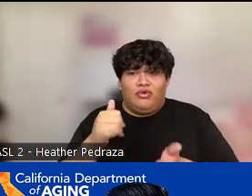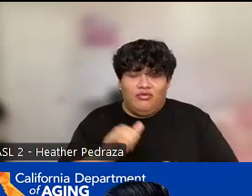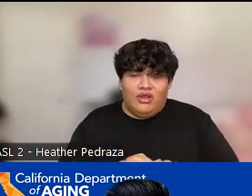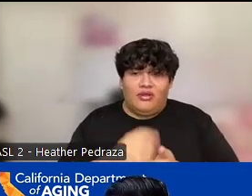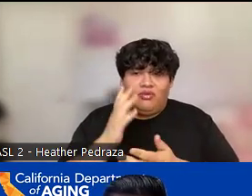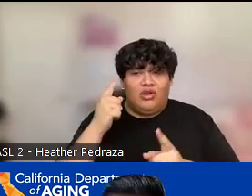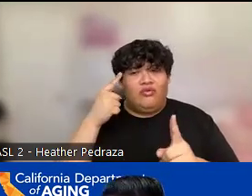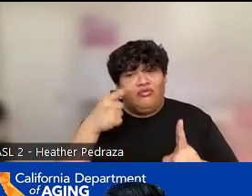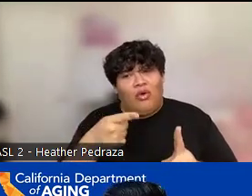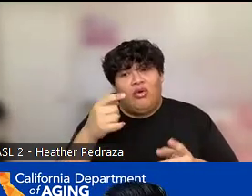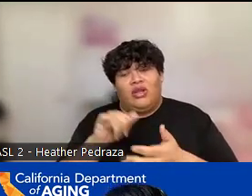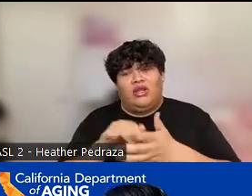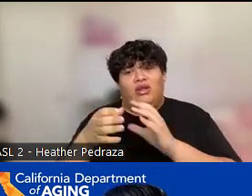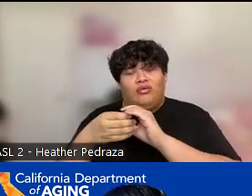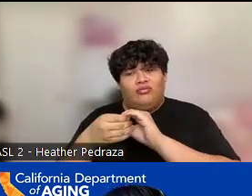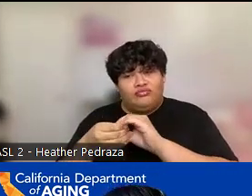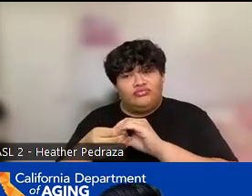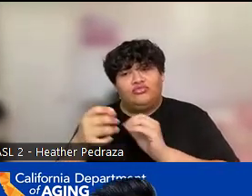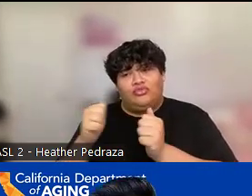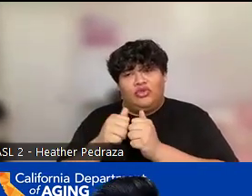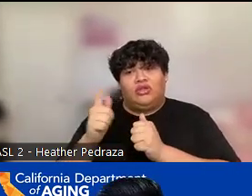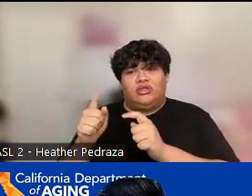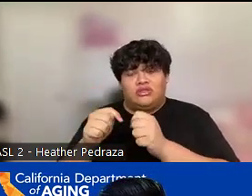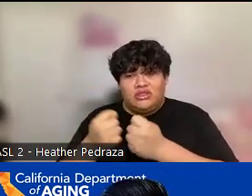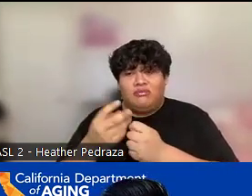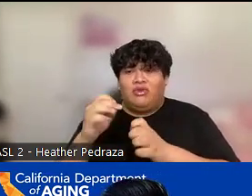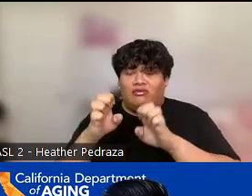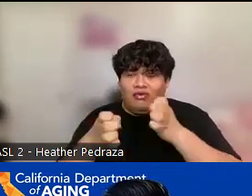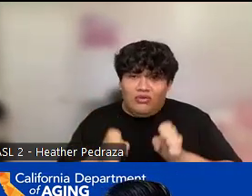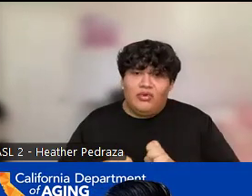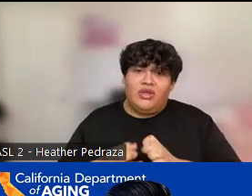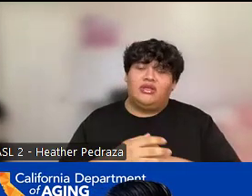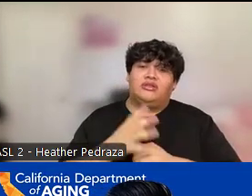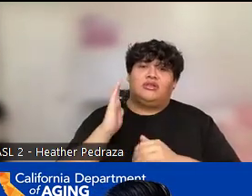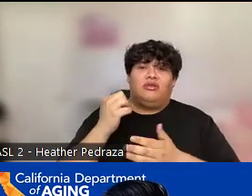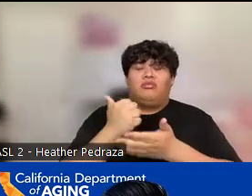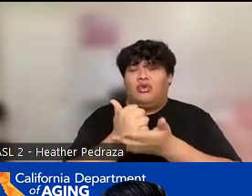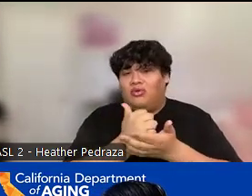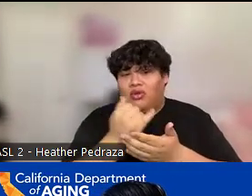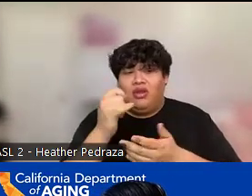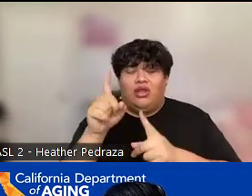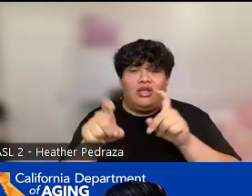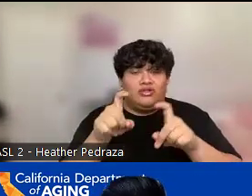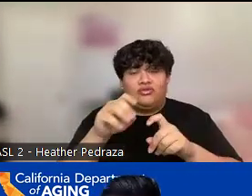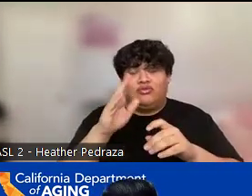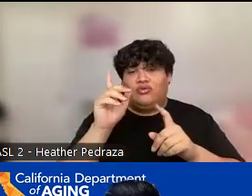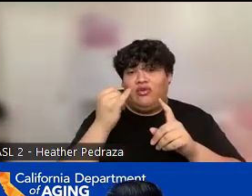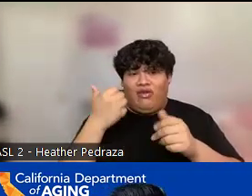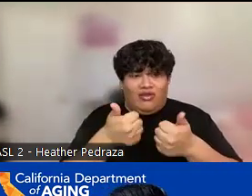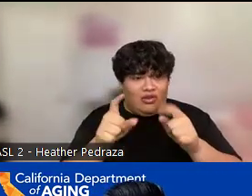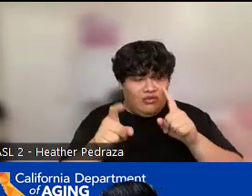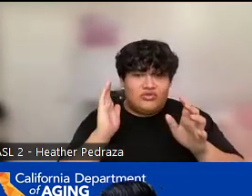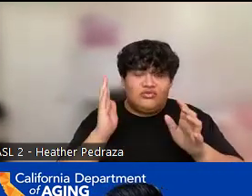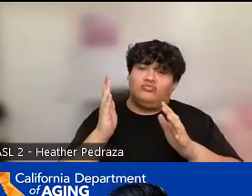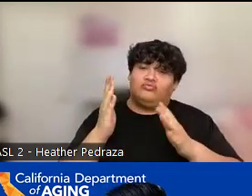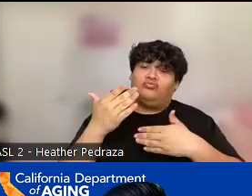to continuing that partnership with this midpoint evaluation. Of course, I'm happy to help answer any questions at the end of the presentation, but Miranda,